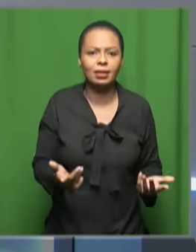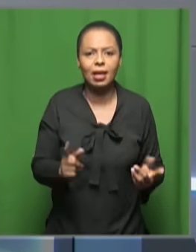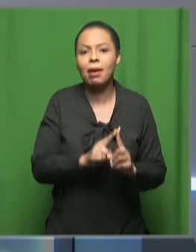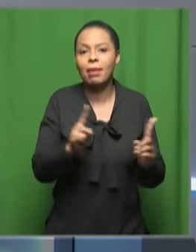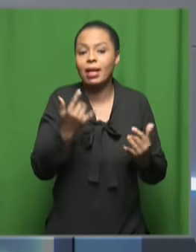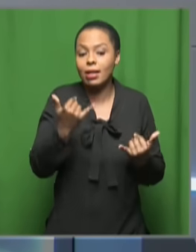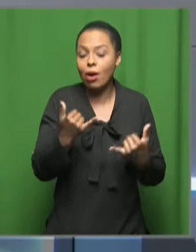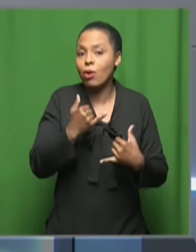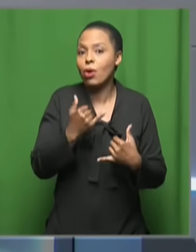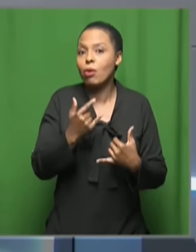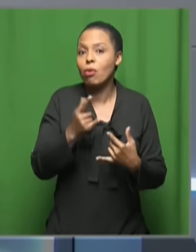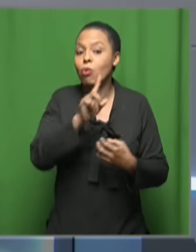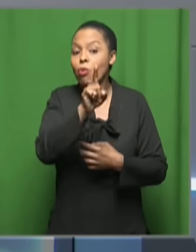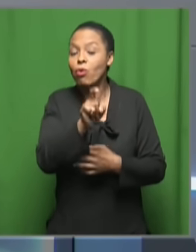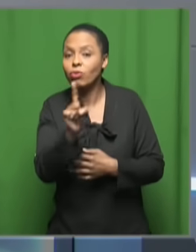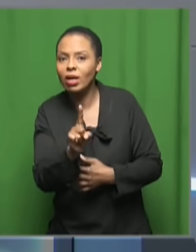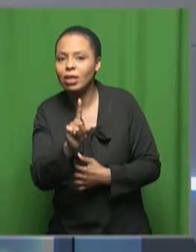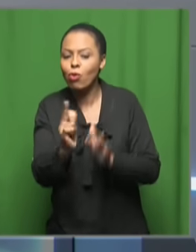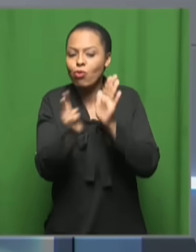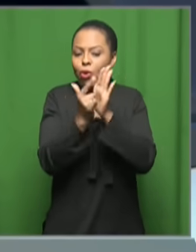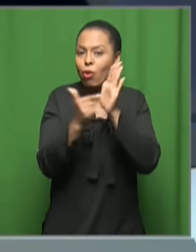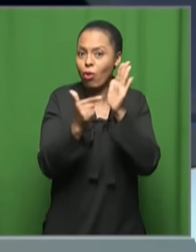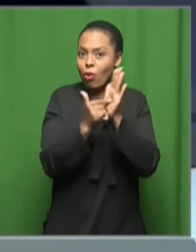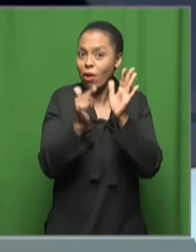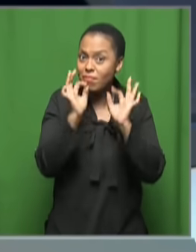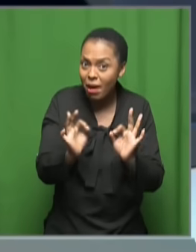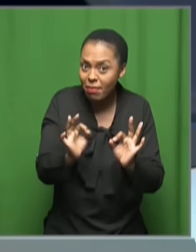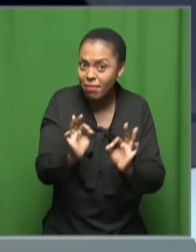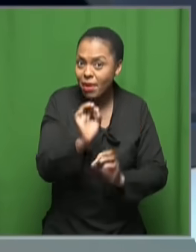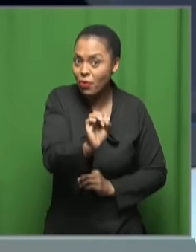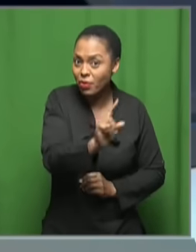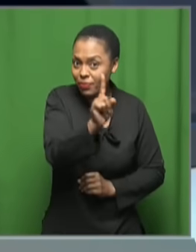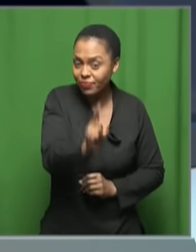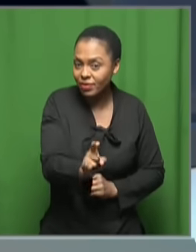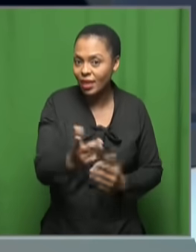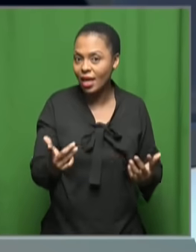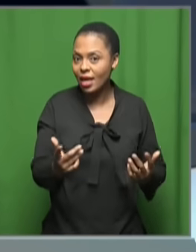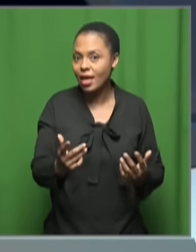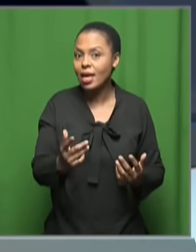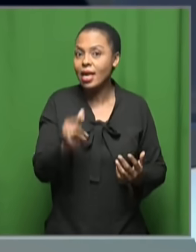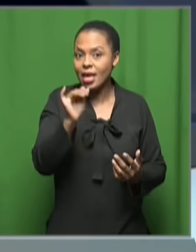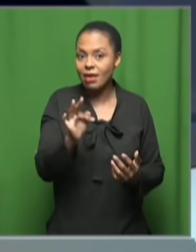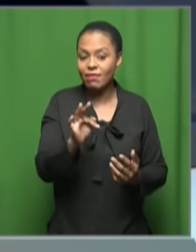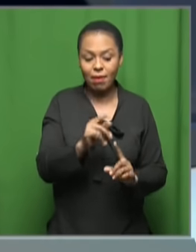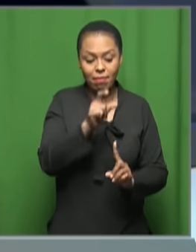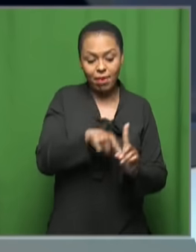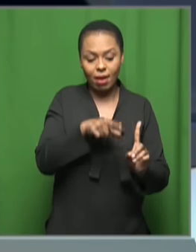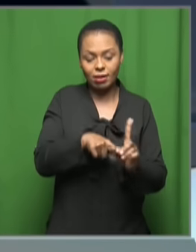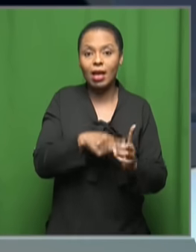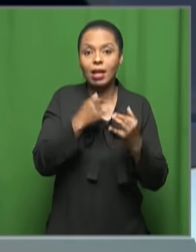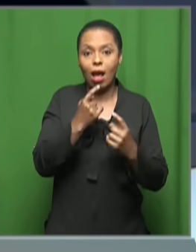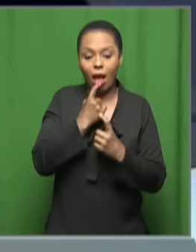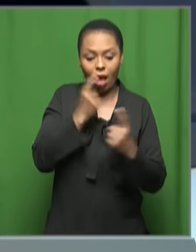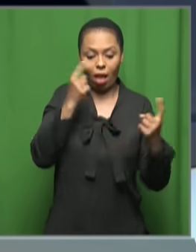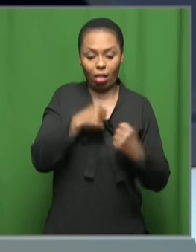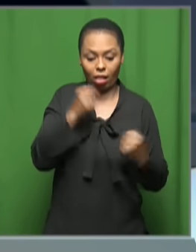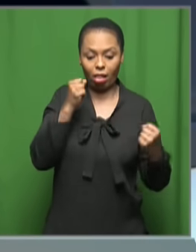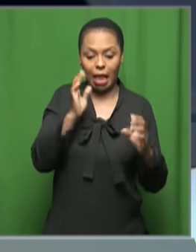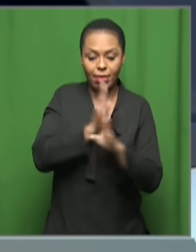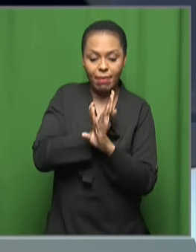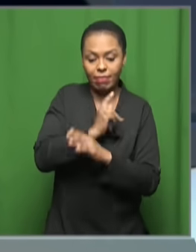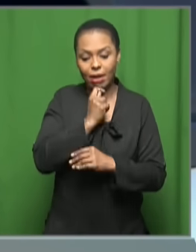credible? Can they enforce that? Can the whistleblower protect the law, respect, in